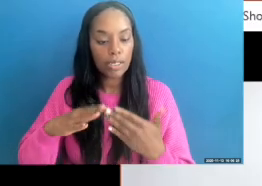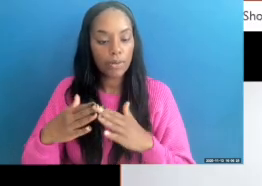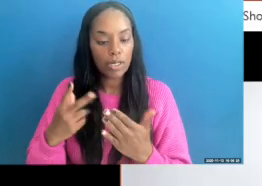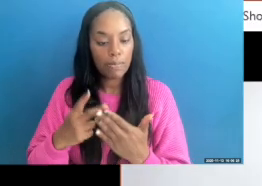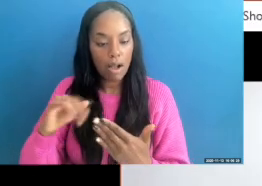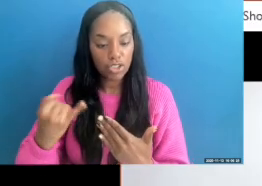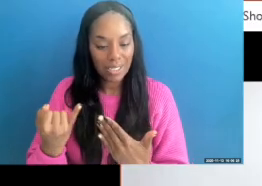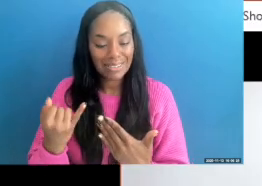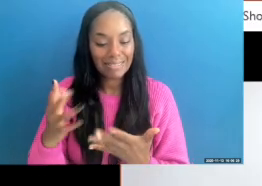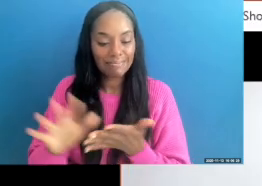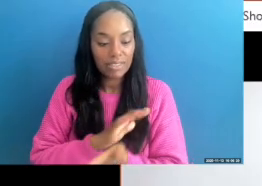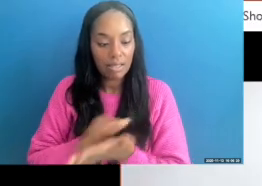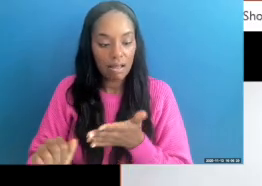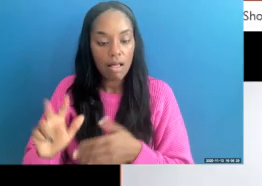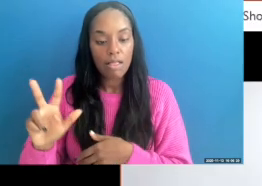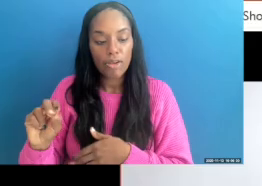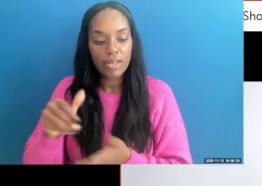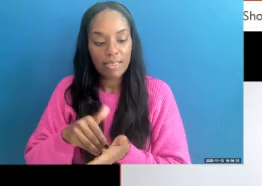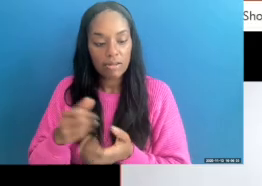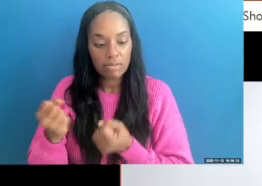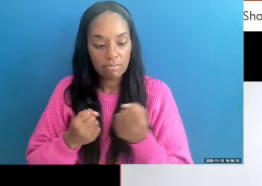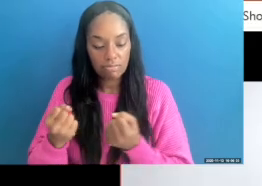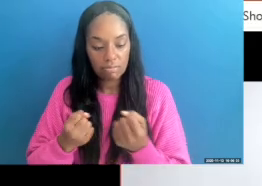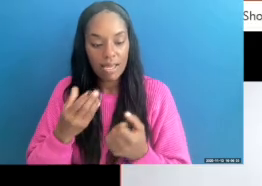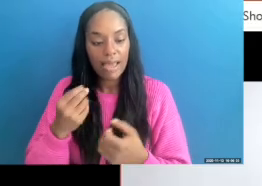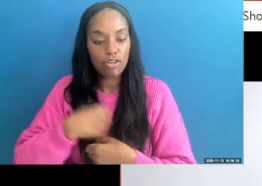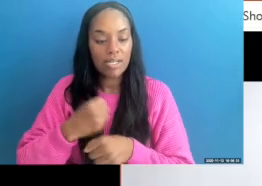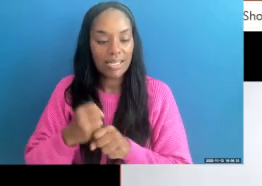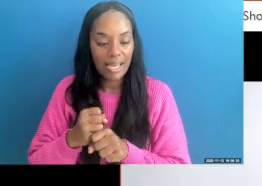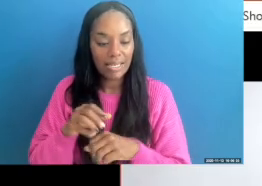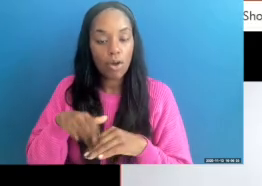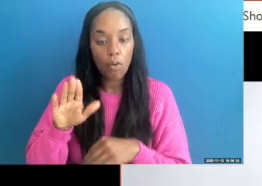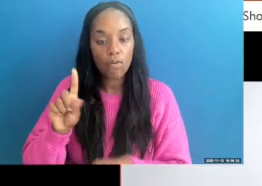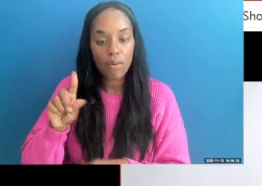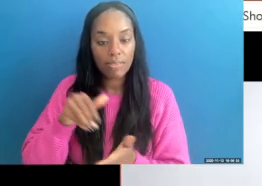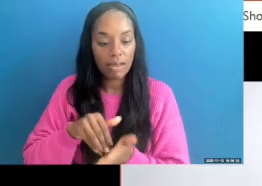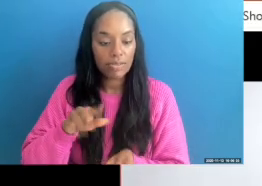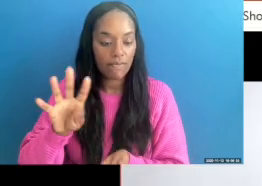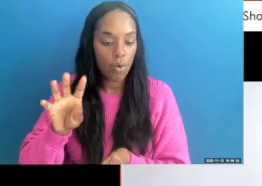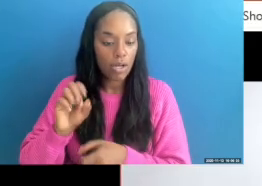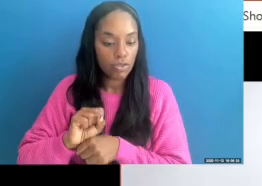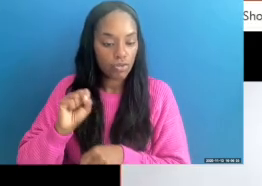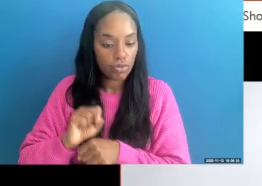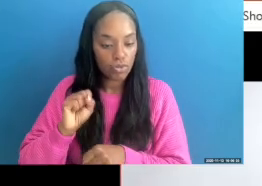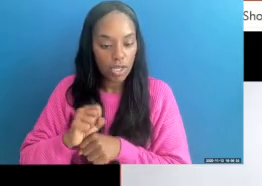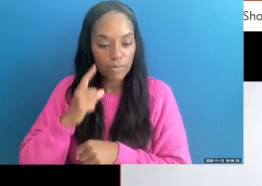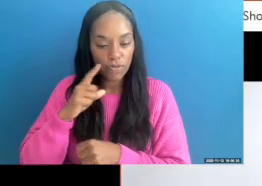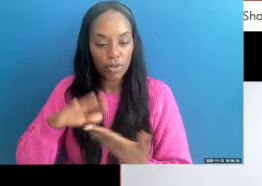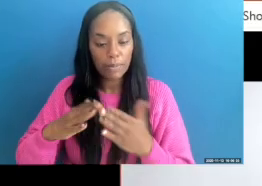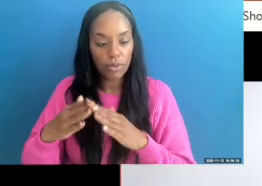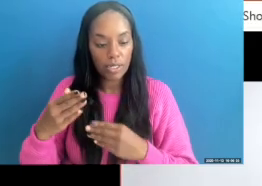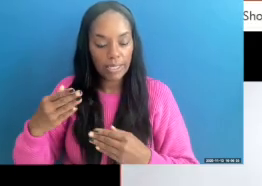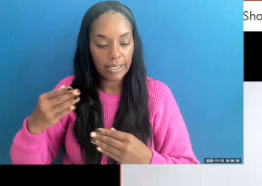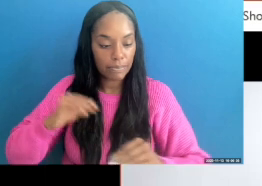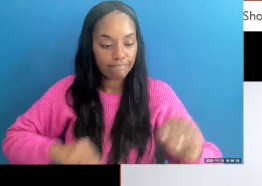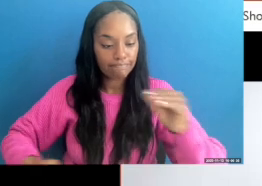over 1,400 jobs for community mobility. I'll hand things back off to Ava now, who's going to spend a little time